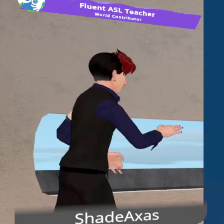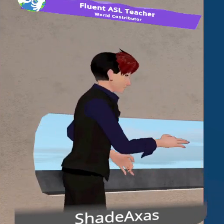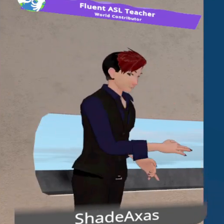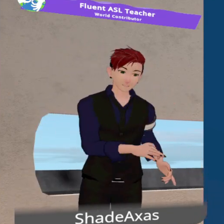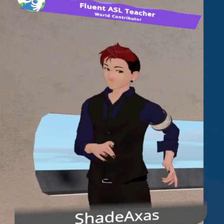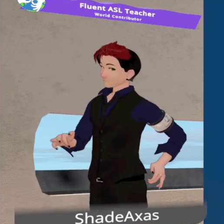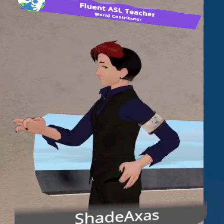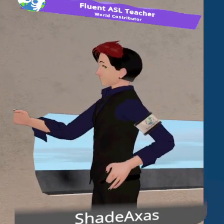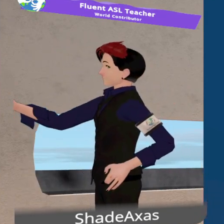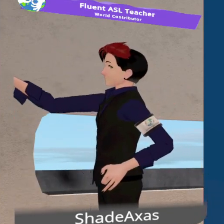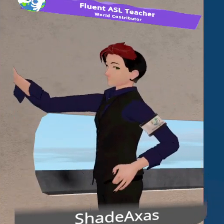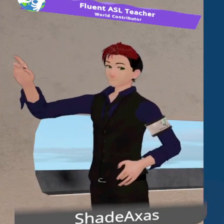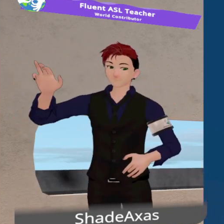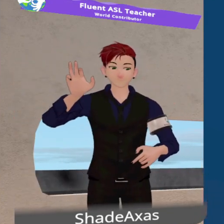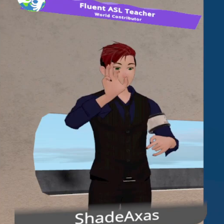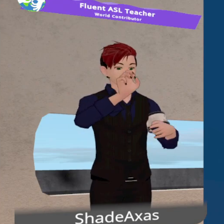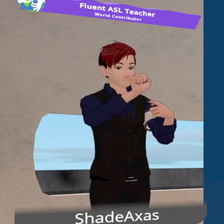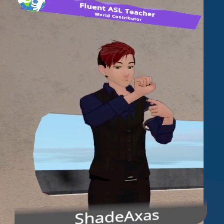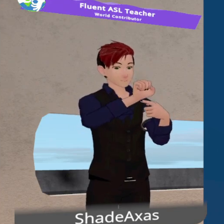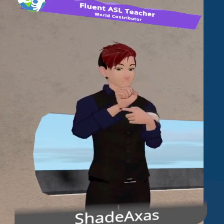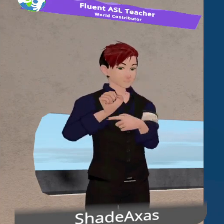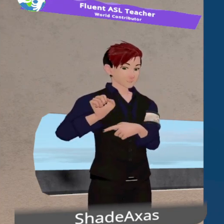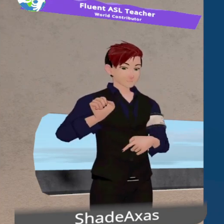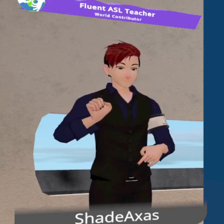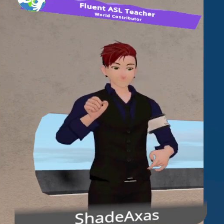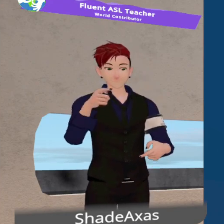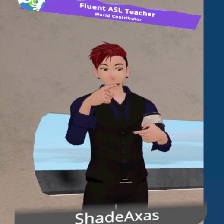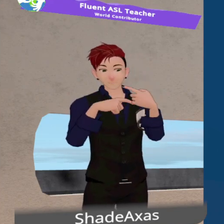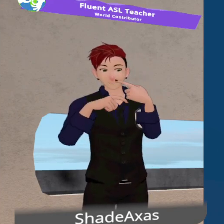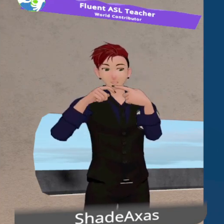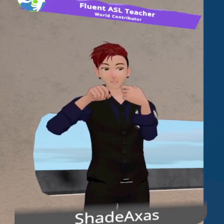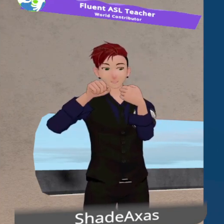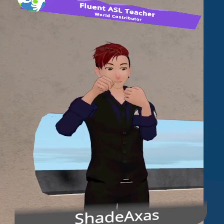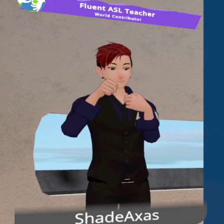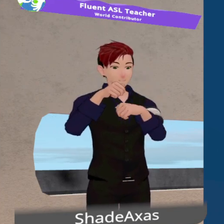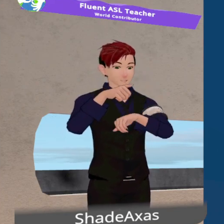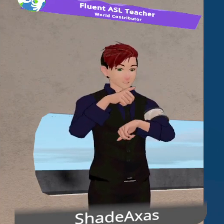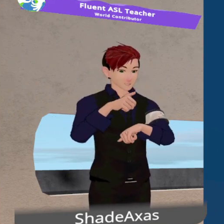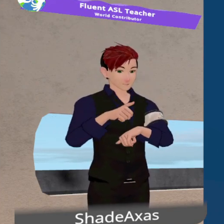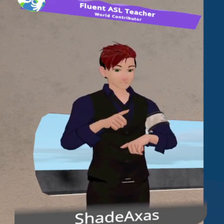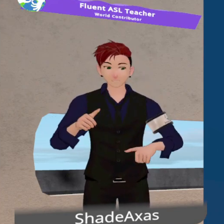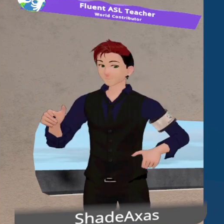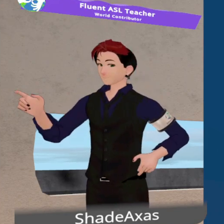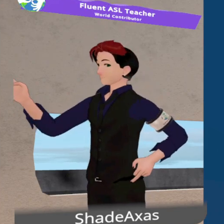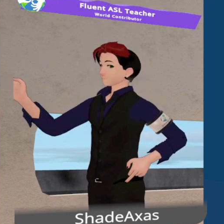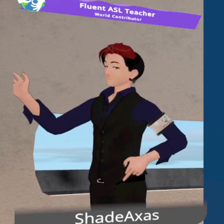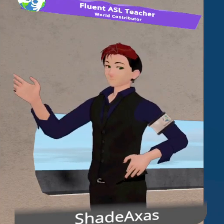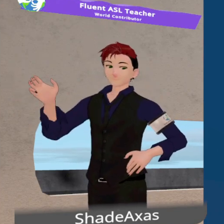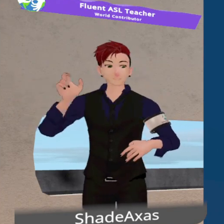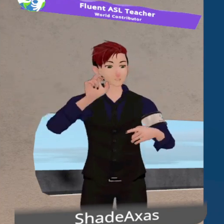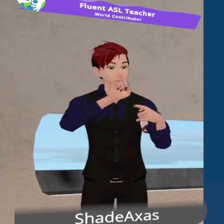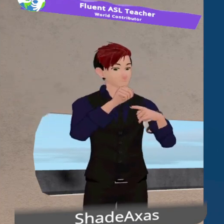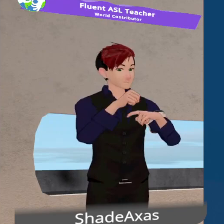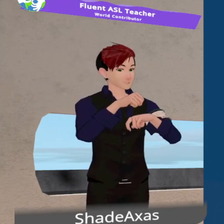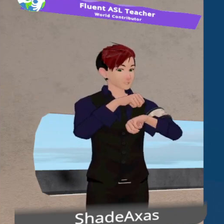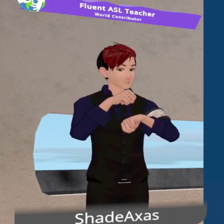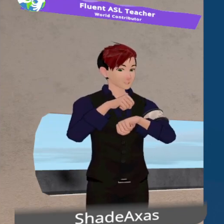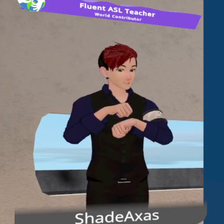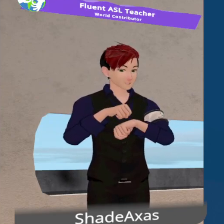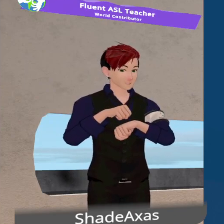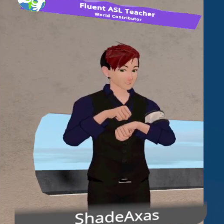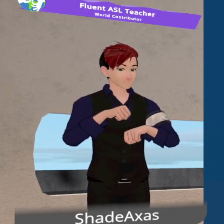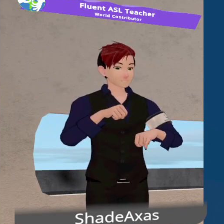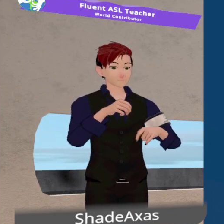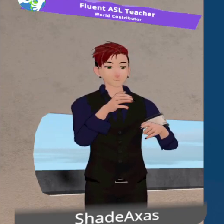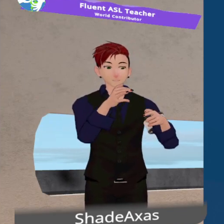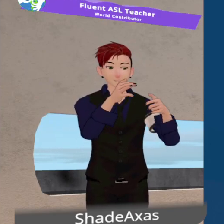All the way on this side, you have C, Signed Exact English. So Signing